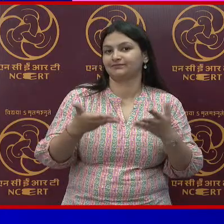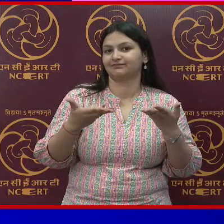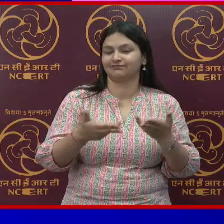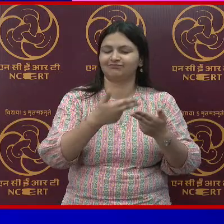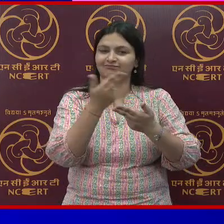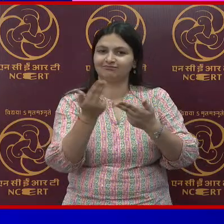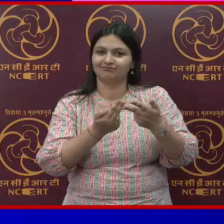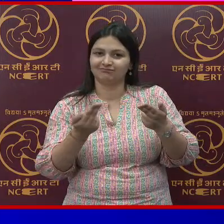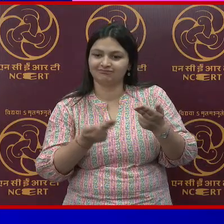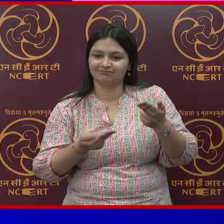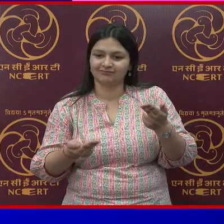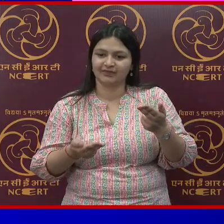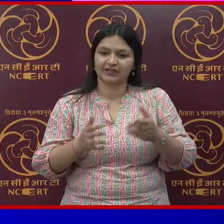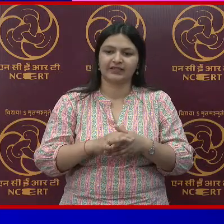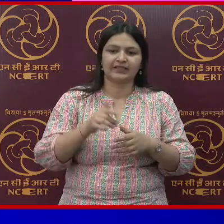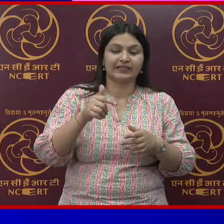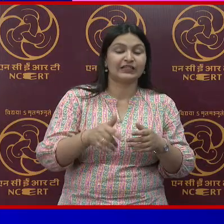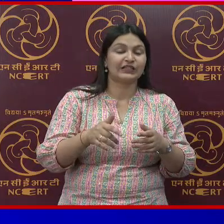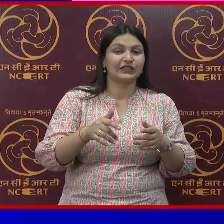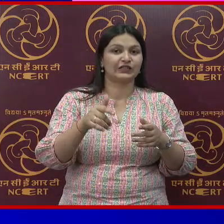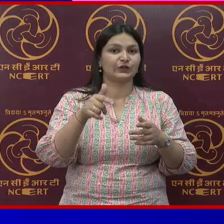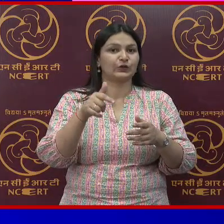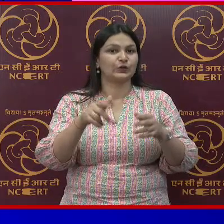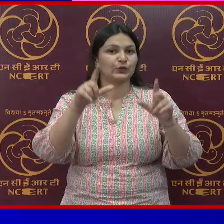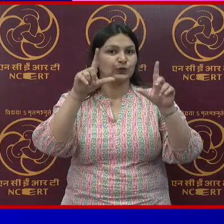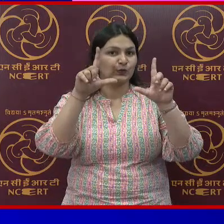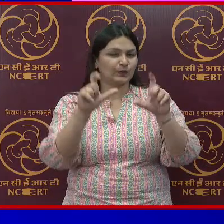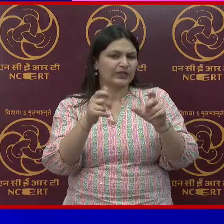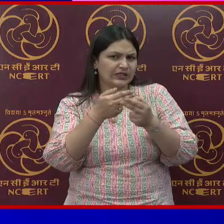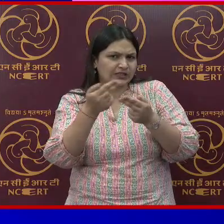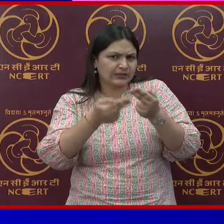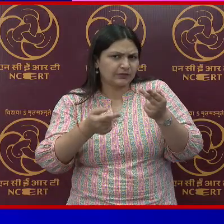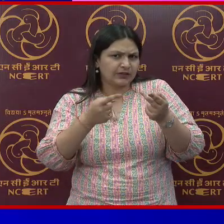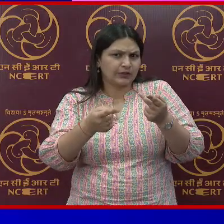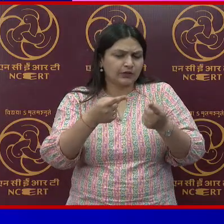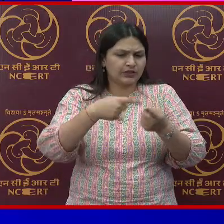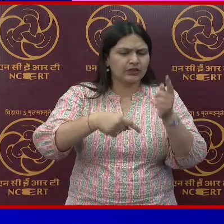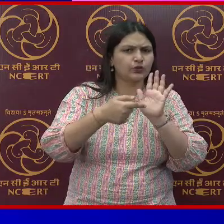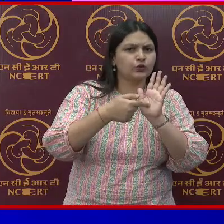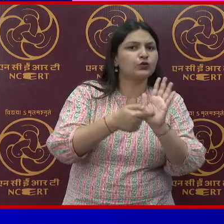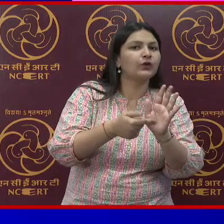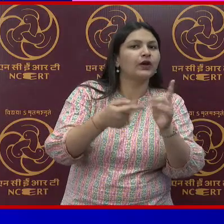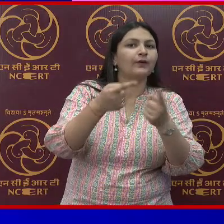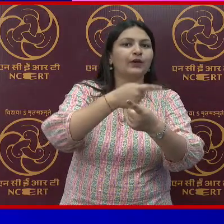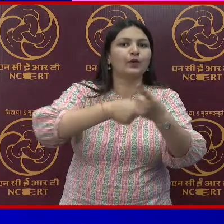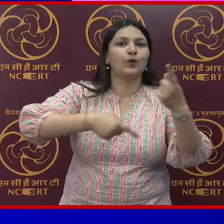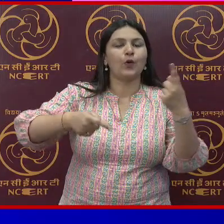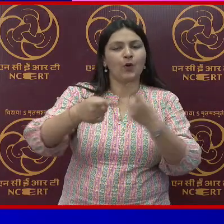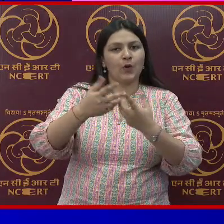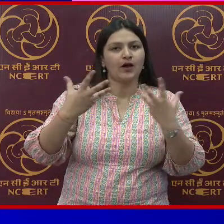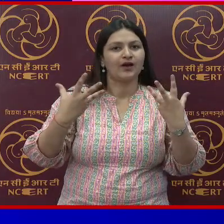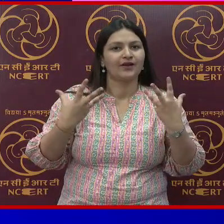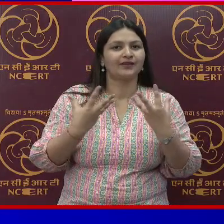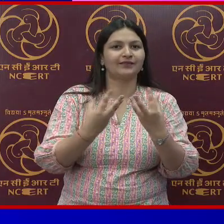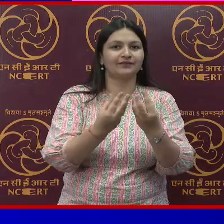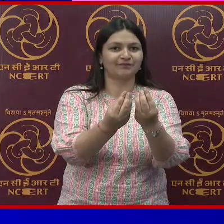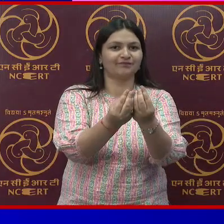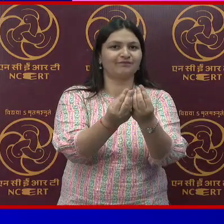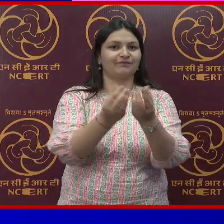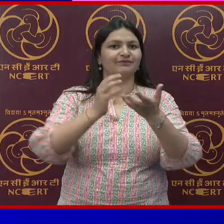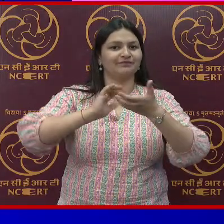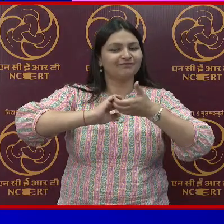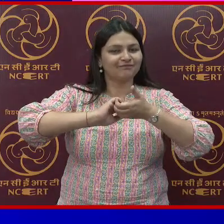be united and how beautiful our lives can become when we are together. Great. Because this is a picture